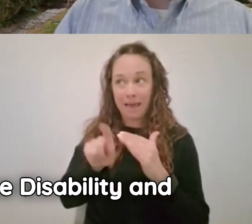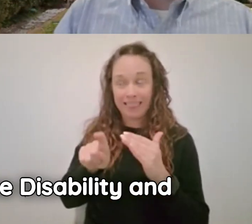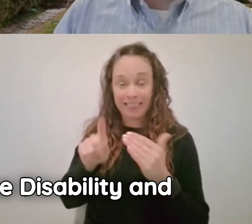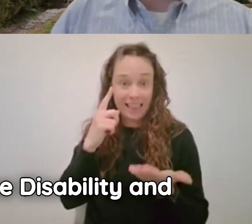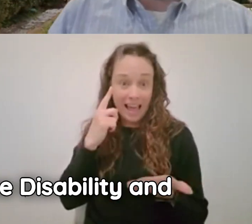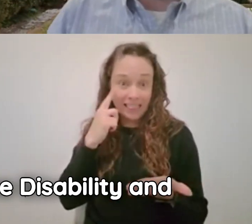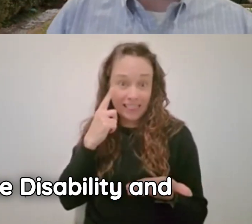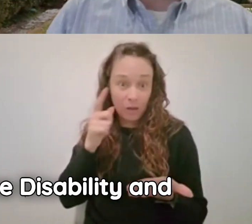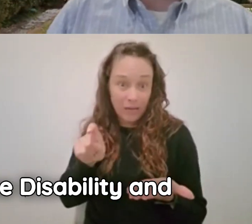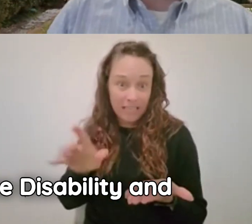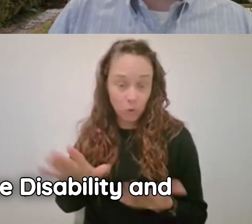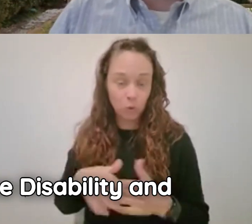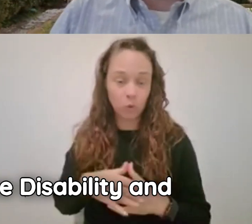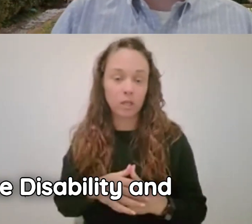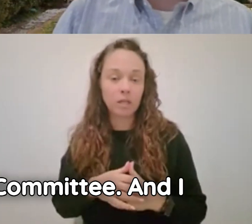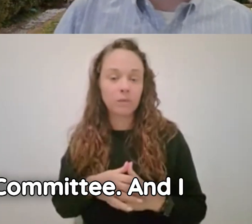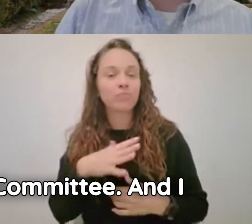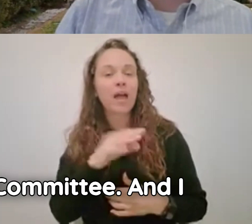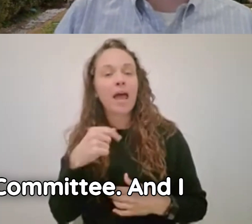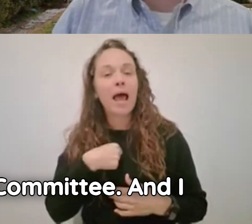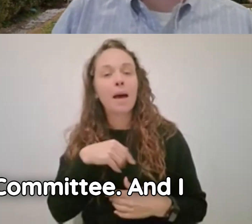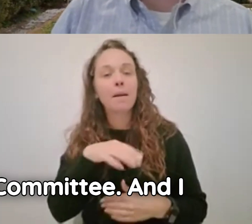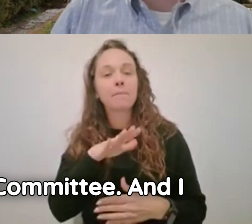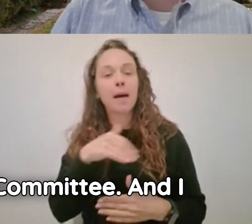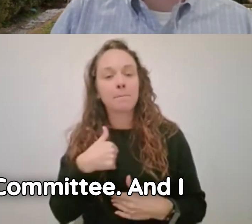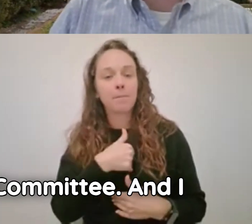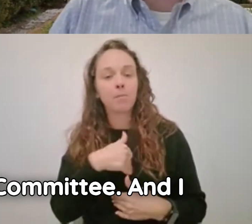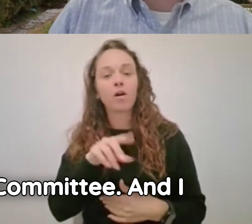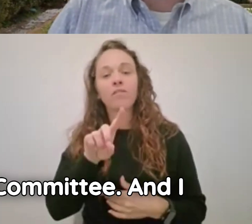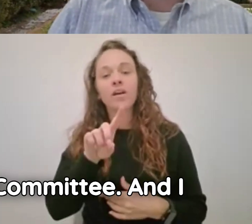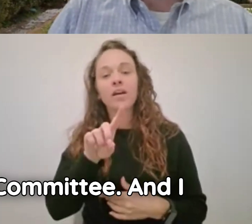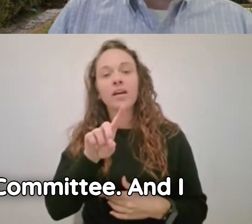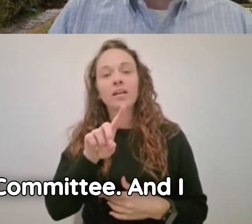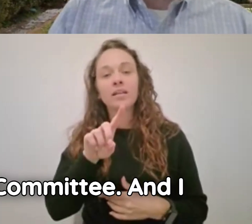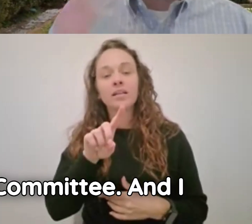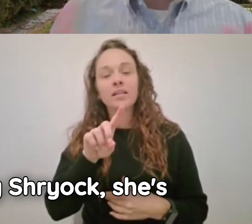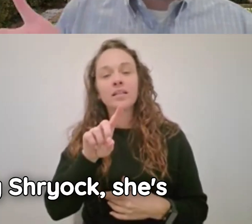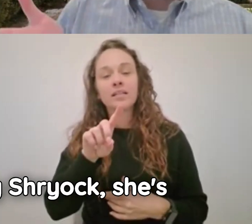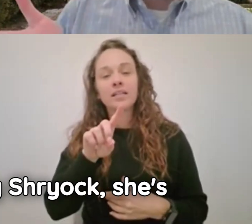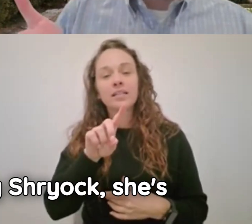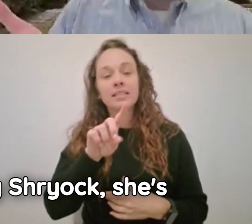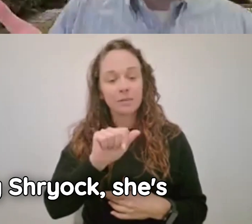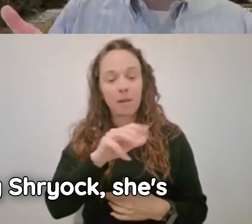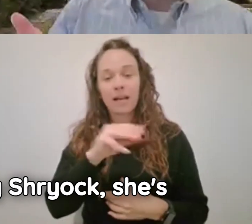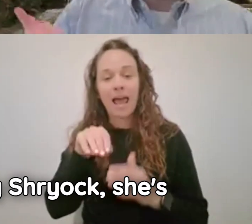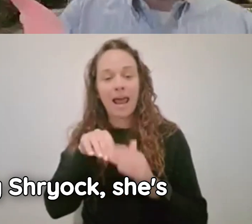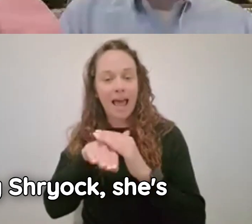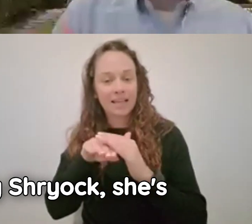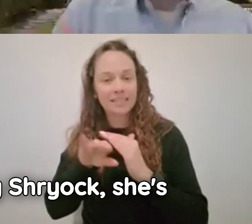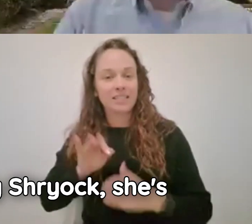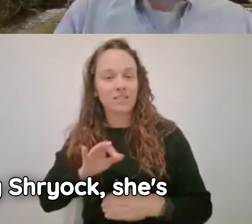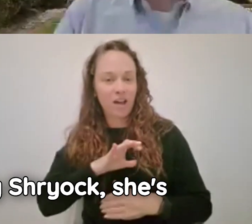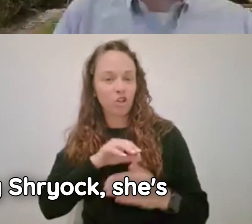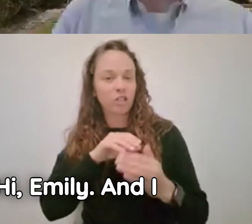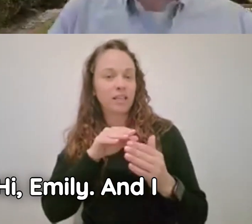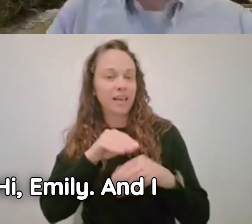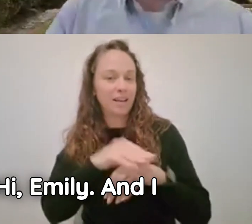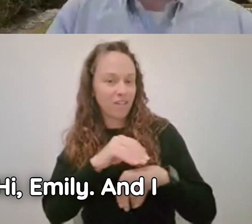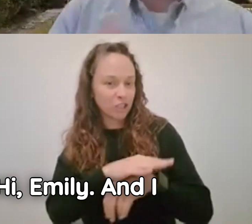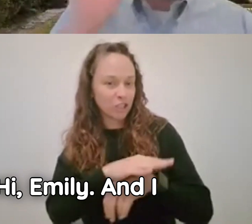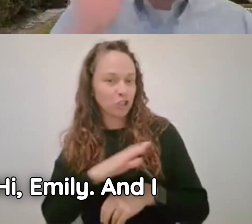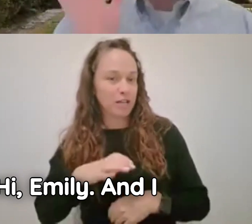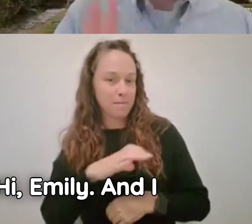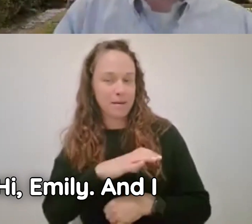also a member of the Disability and Access Faculty Advisory Committee. And I went to my friend Emily Shryock, she's one